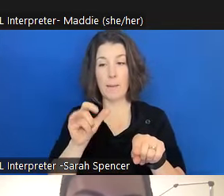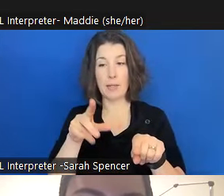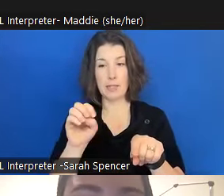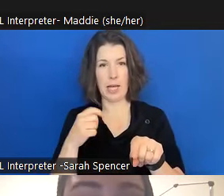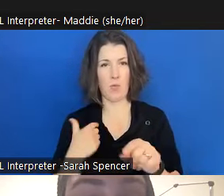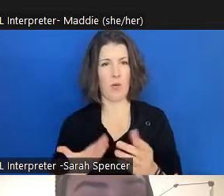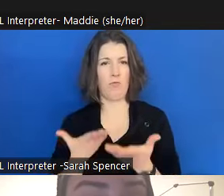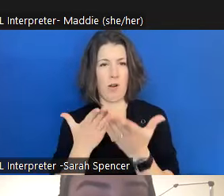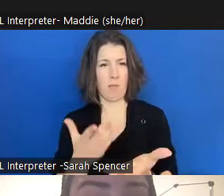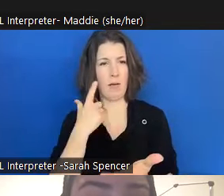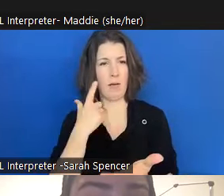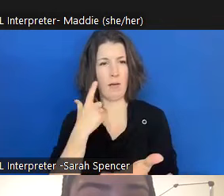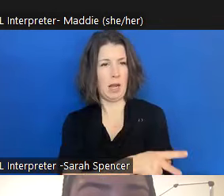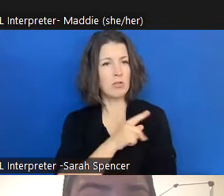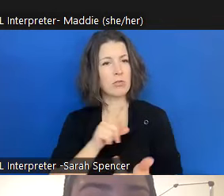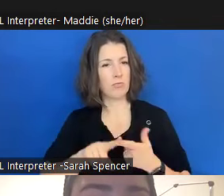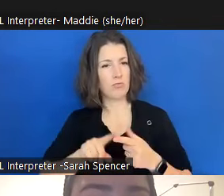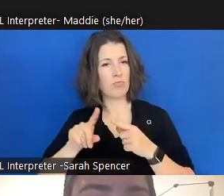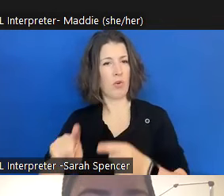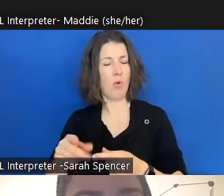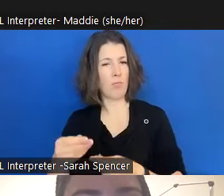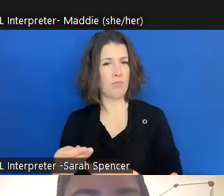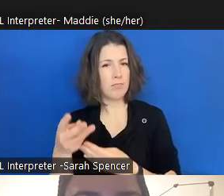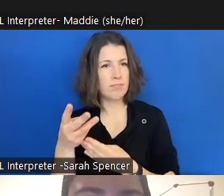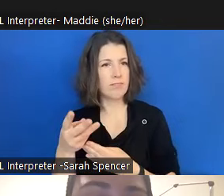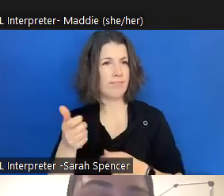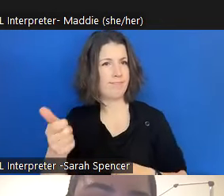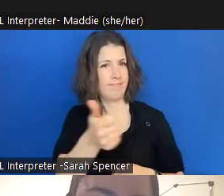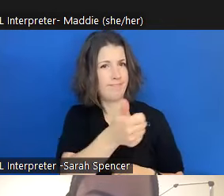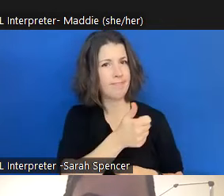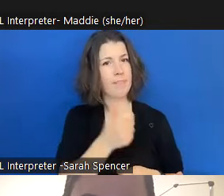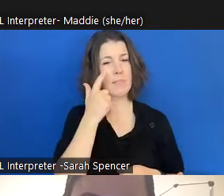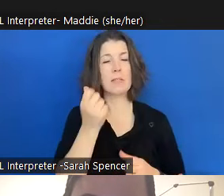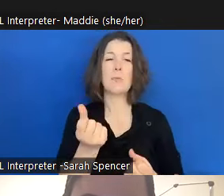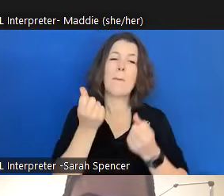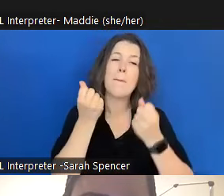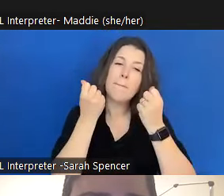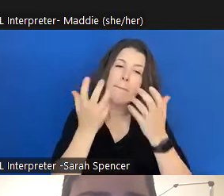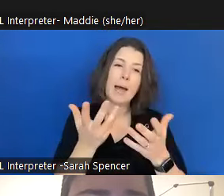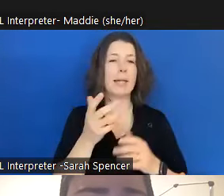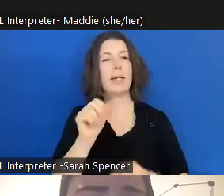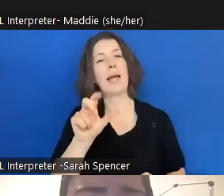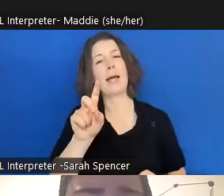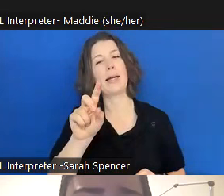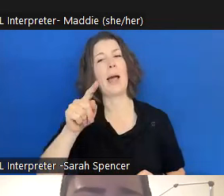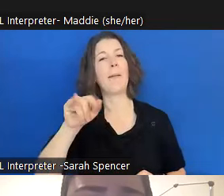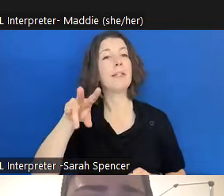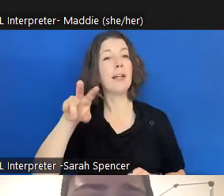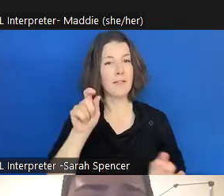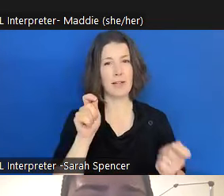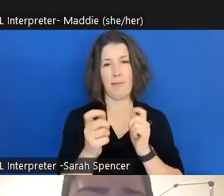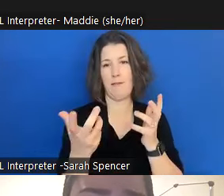go through on their own, because there are so many adaptive devices on here. There